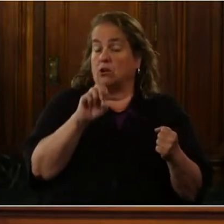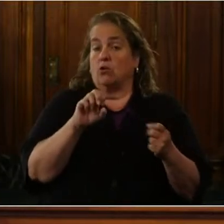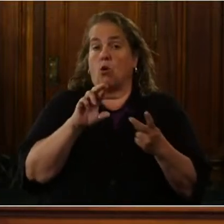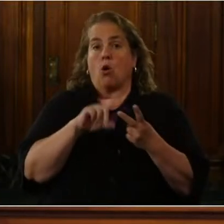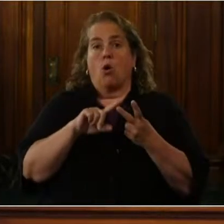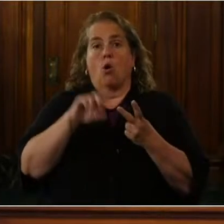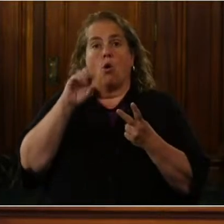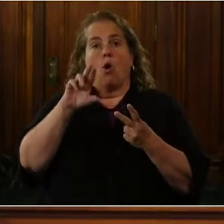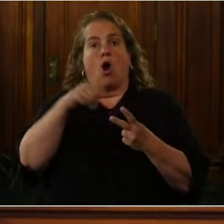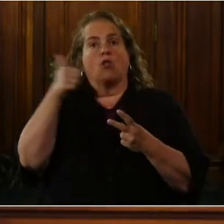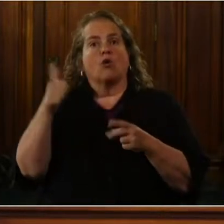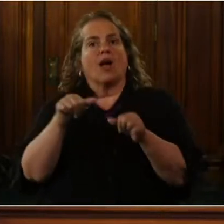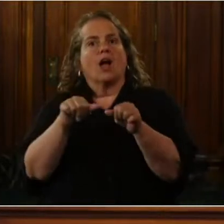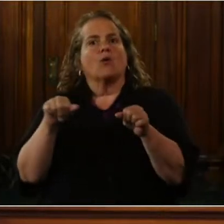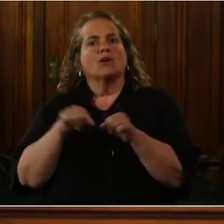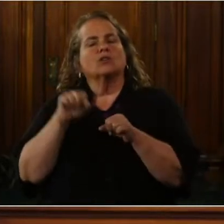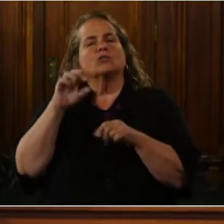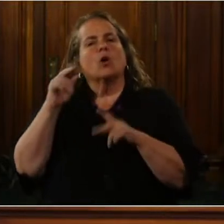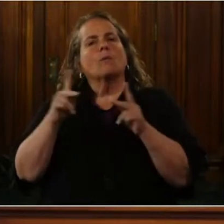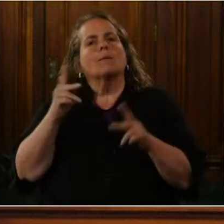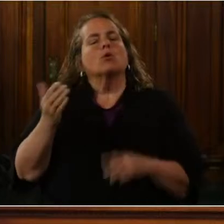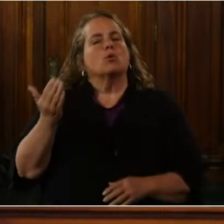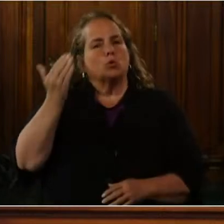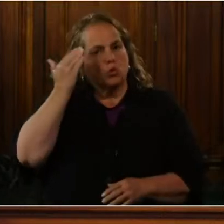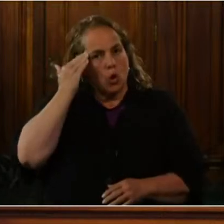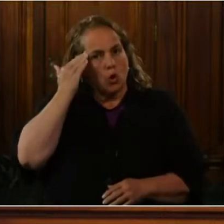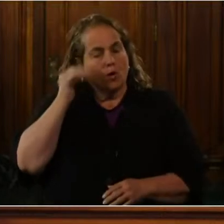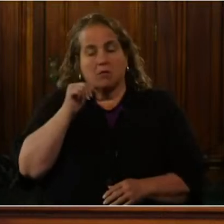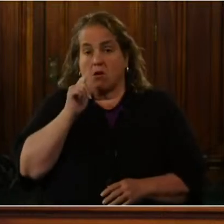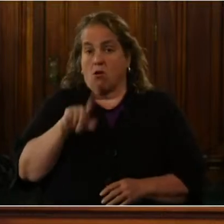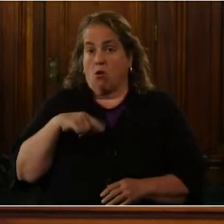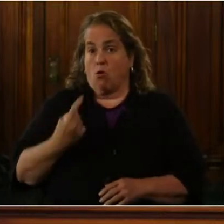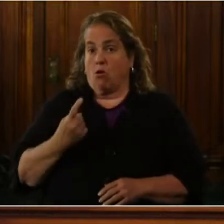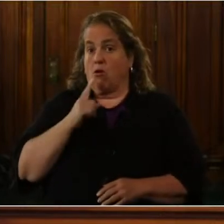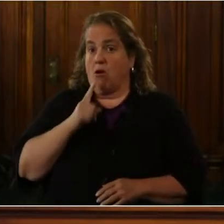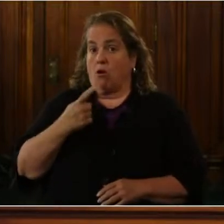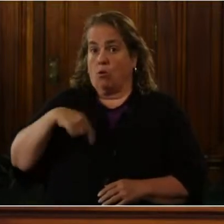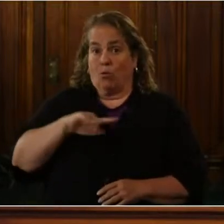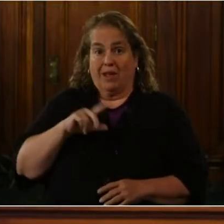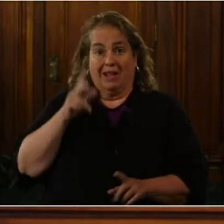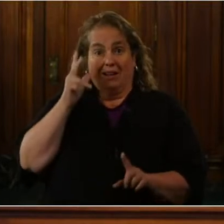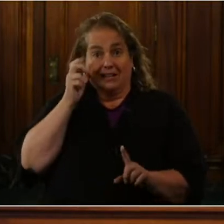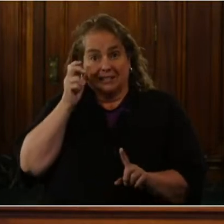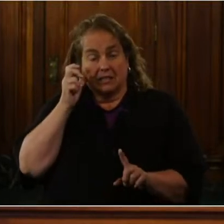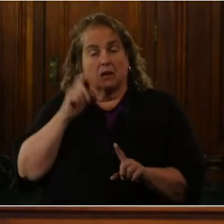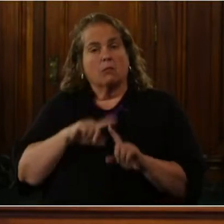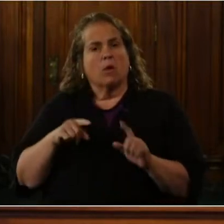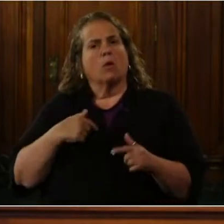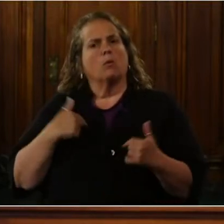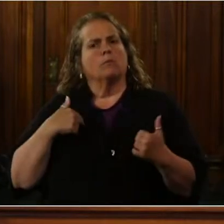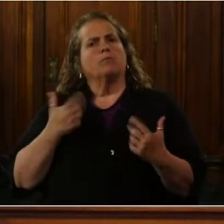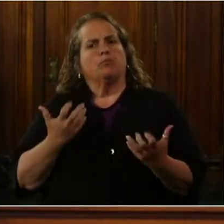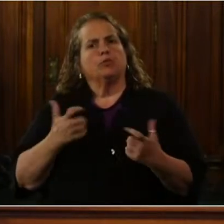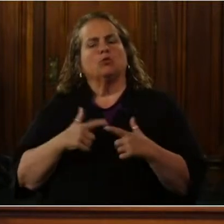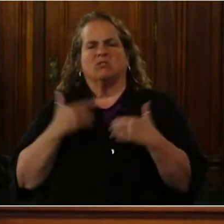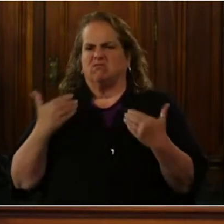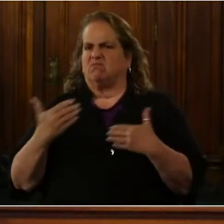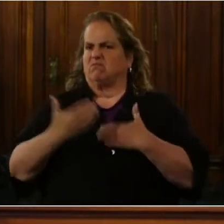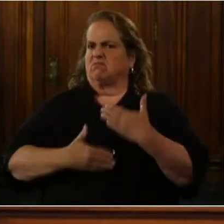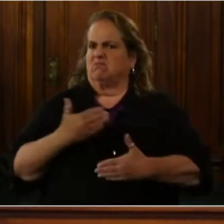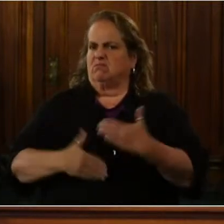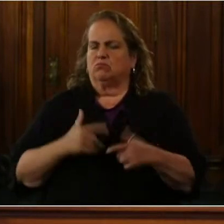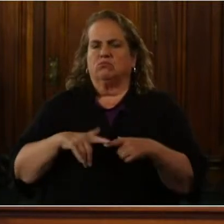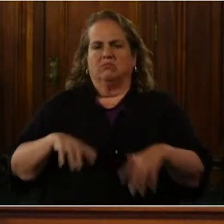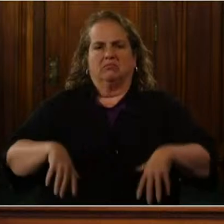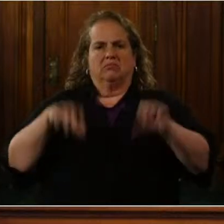other areas, so that people know that not only are we listening, but we want to get moving and take